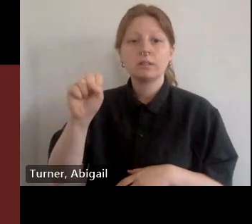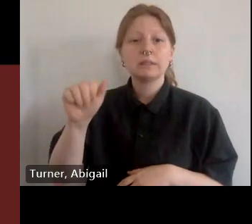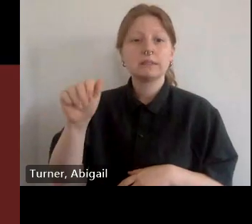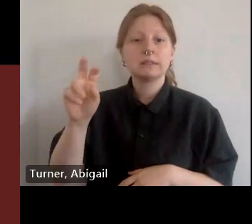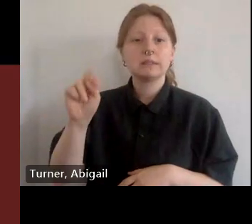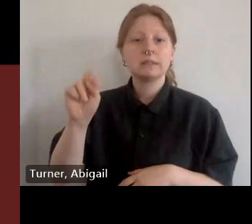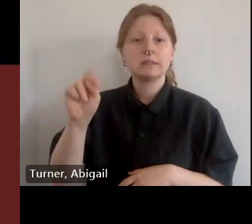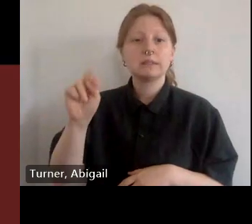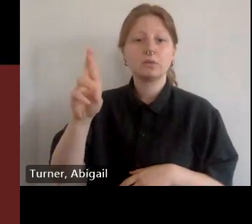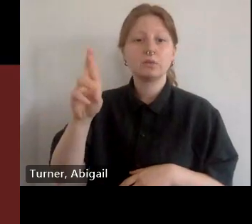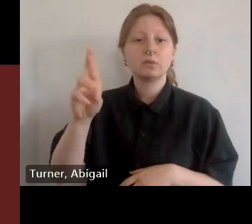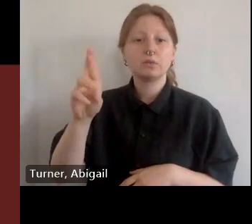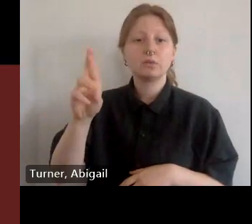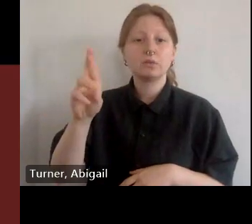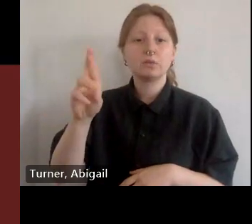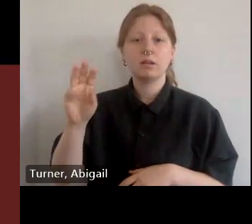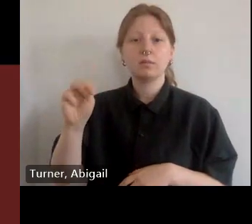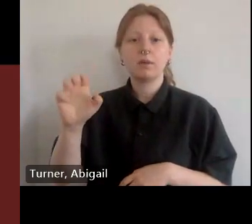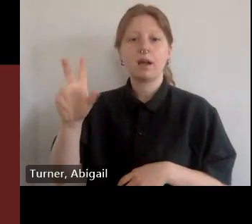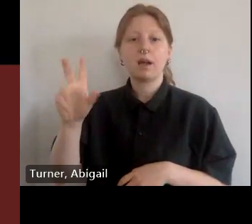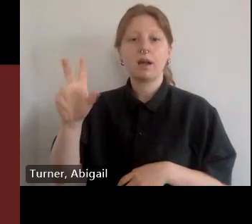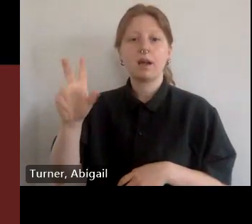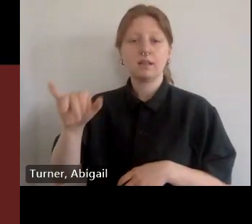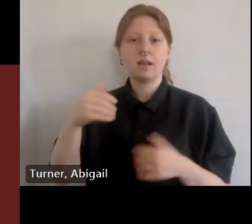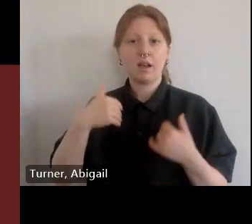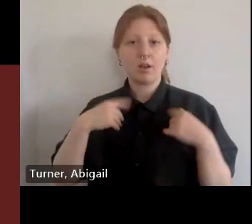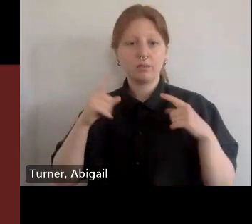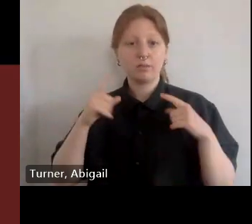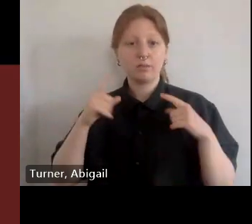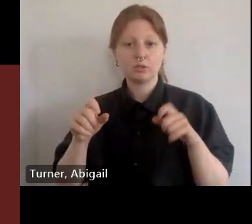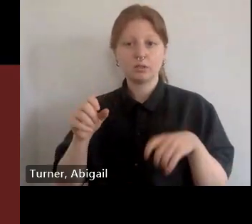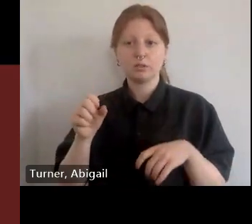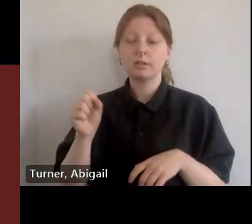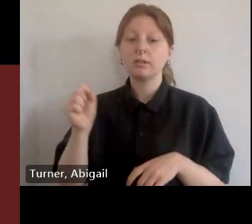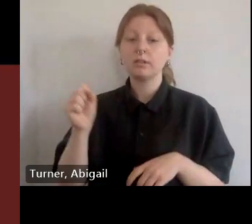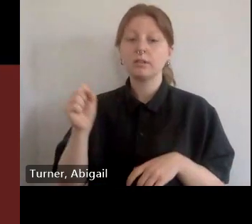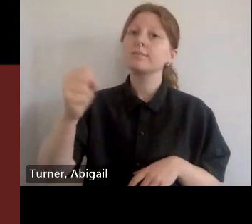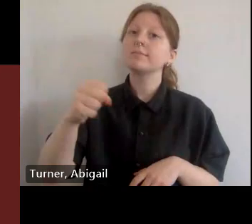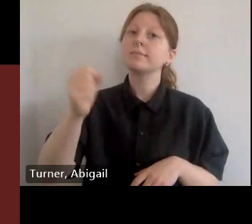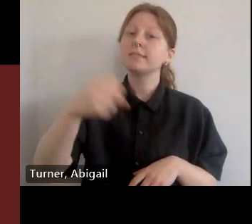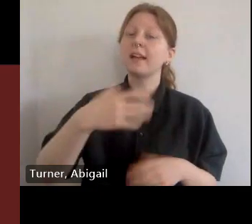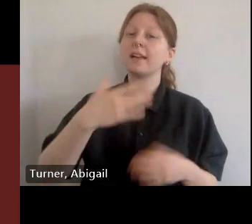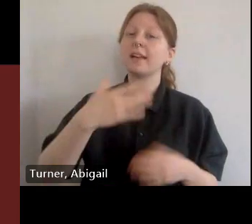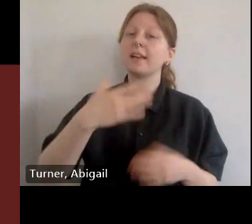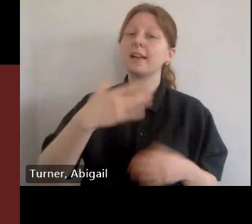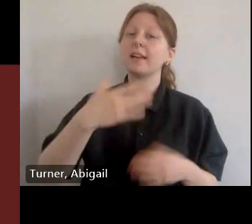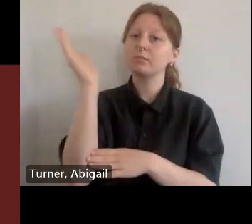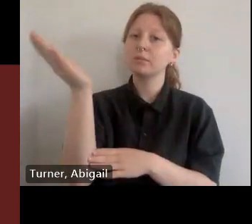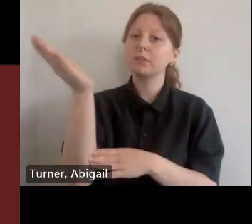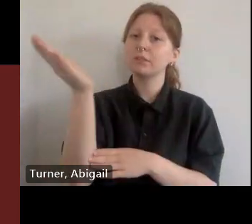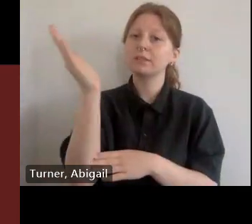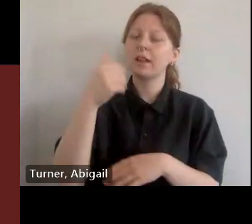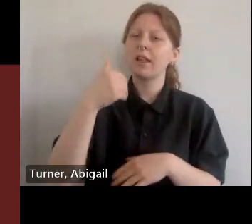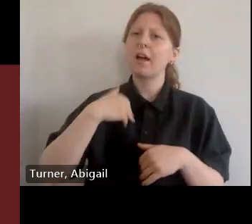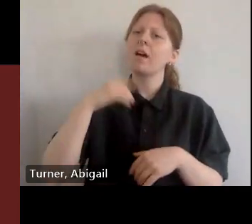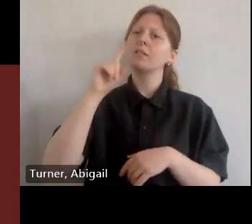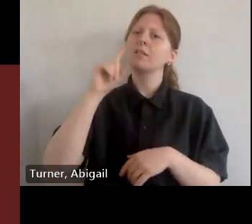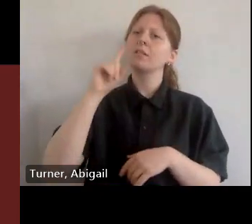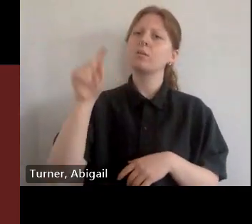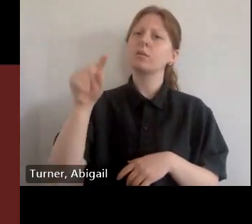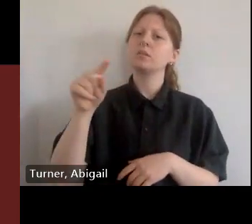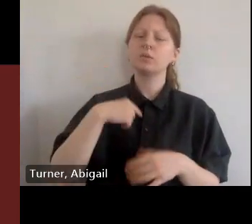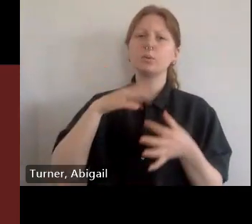come off mute in the meantime and ask your question? Yes, ma'am. Thank you for your presentation. I have a question. You mentioned the